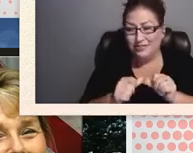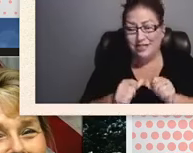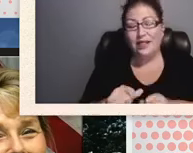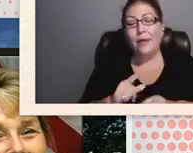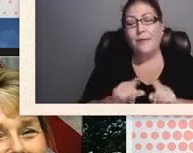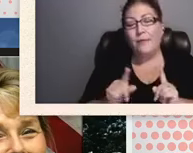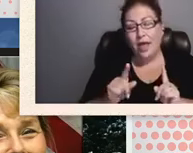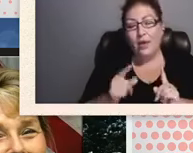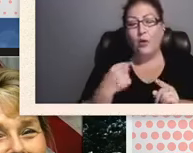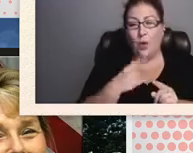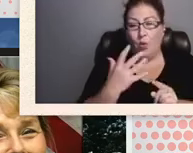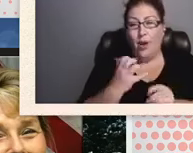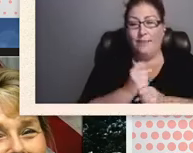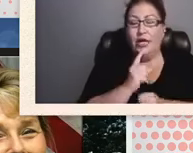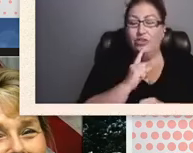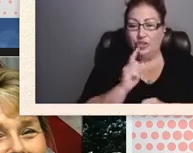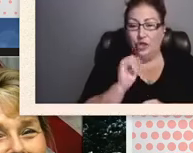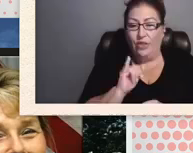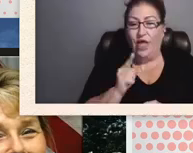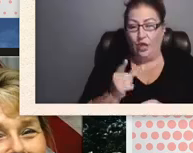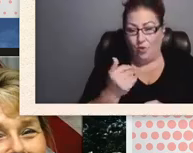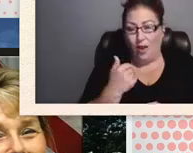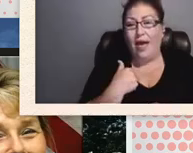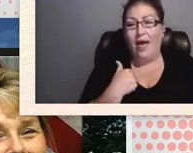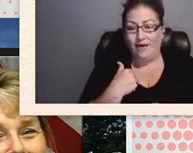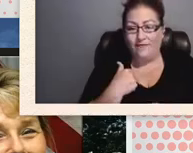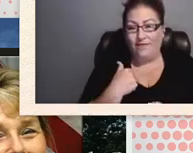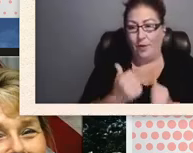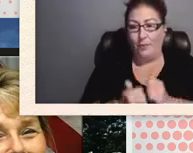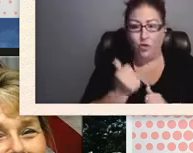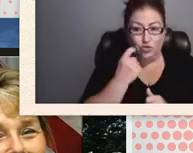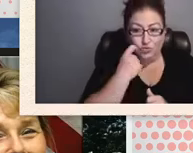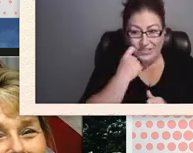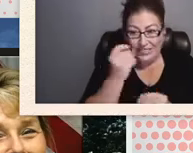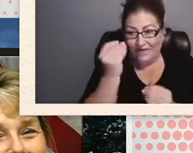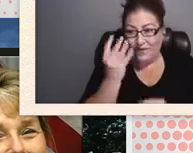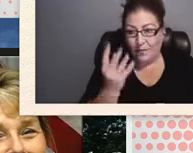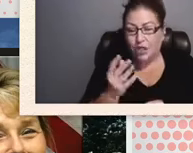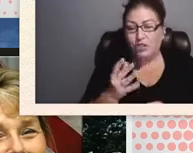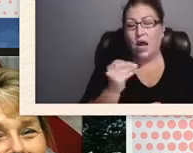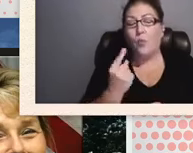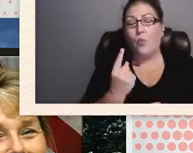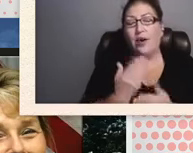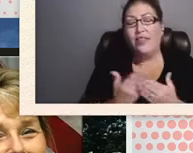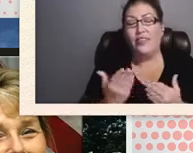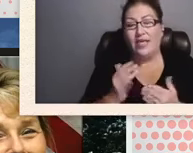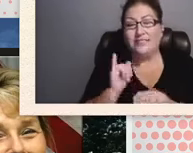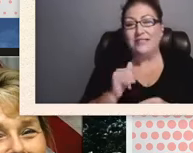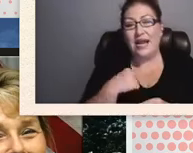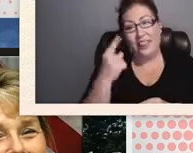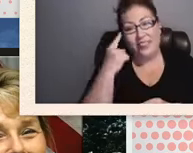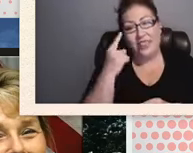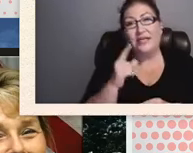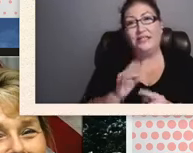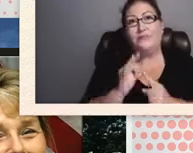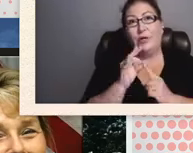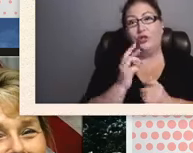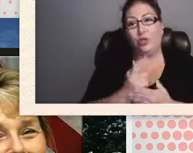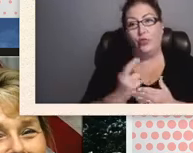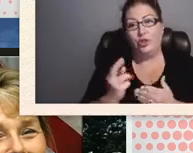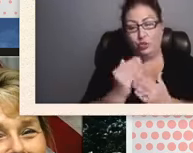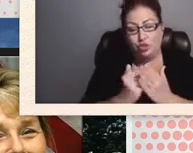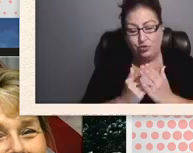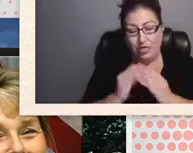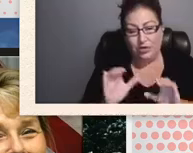want to make sure that you have the latest information. And one of the things that I think especially the Resource Directory does is